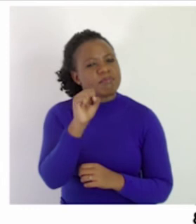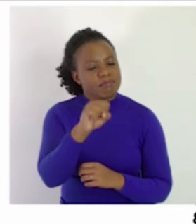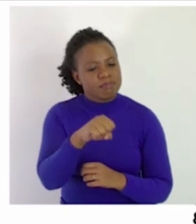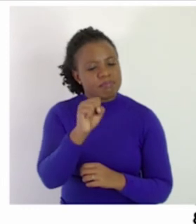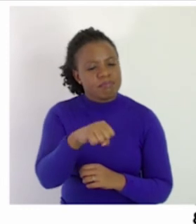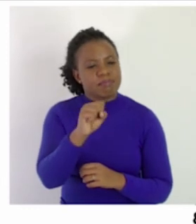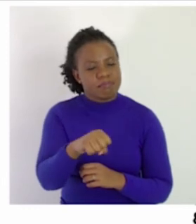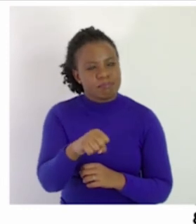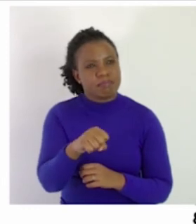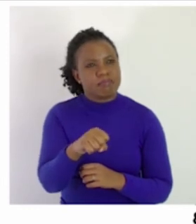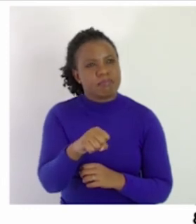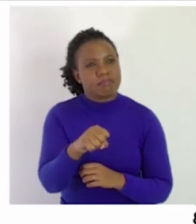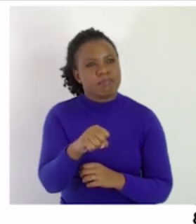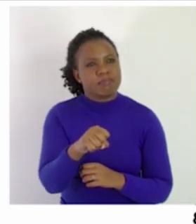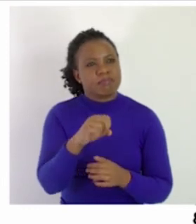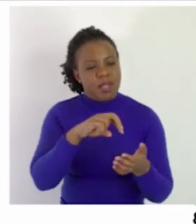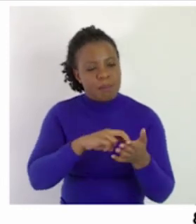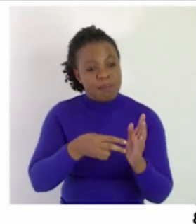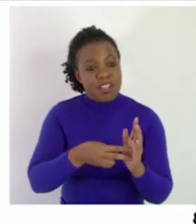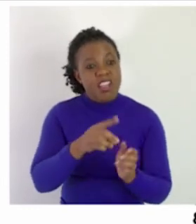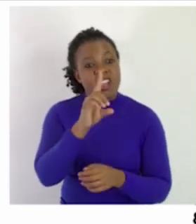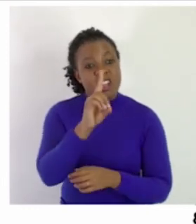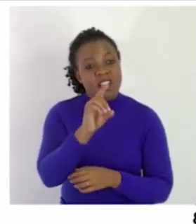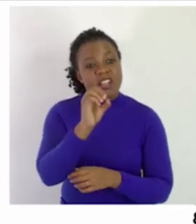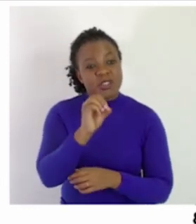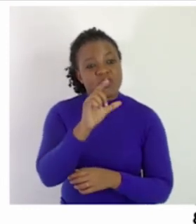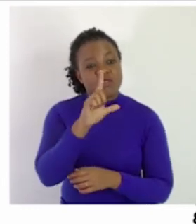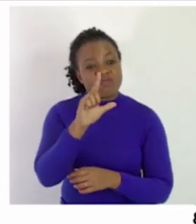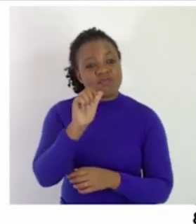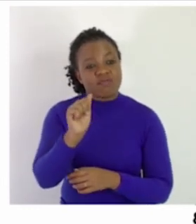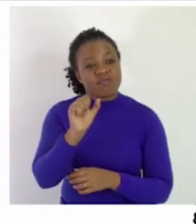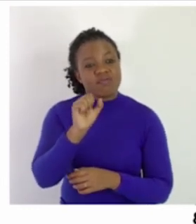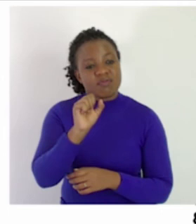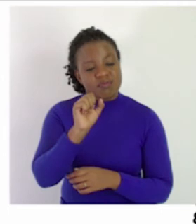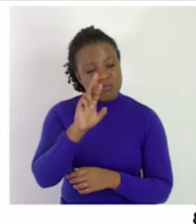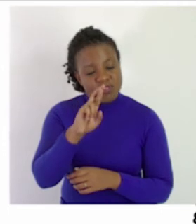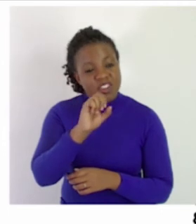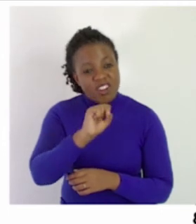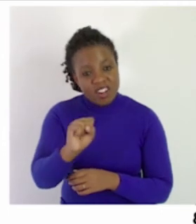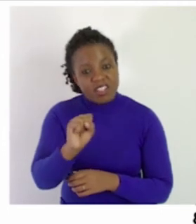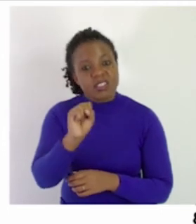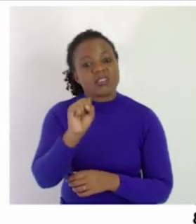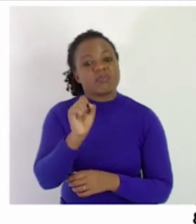Yes. So it means we can actually count the dollars.